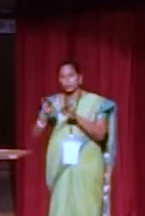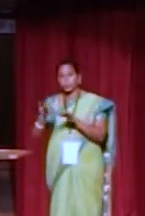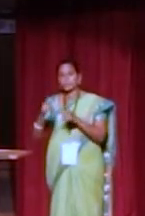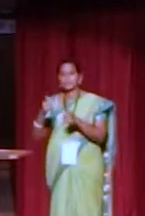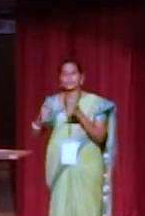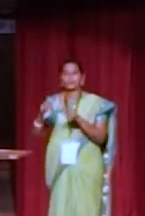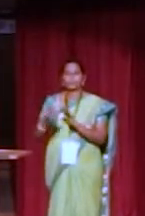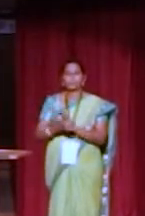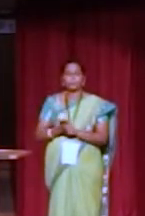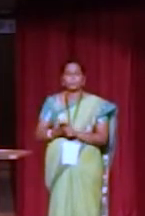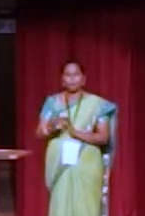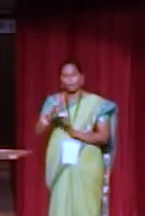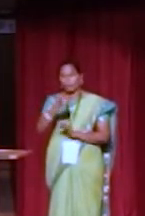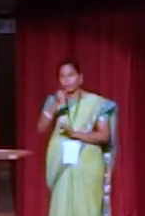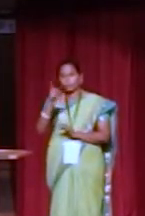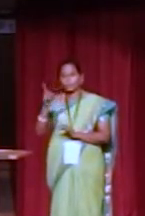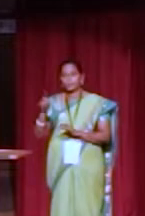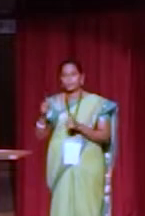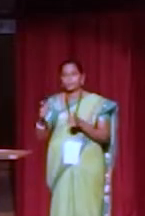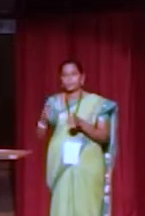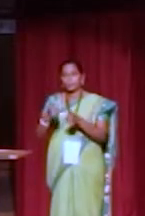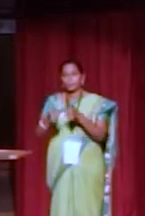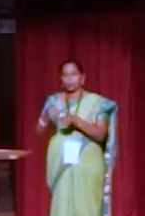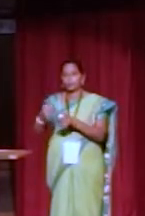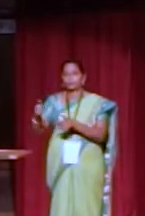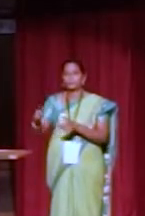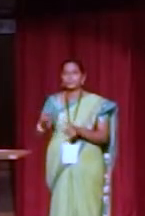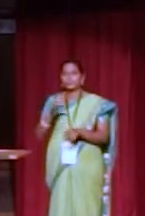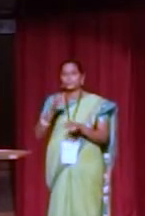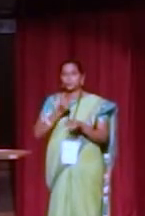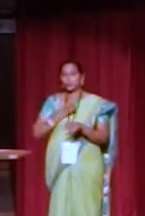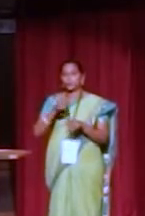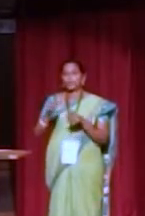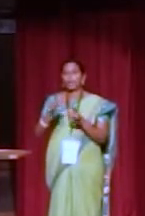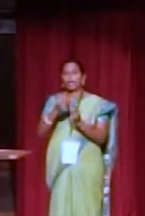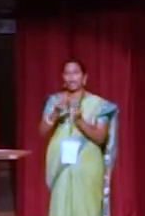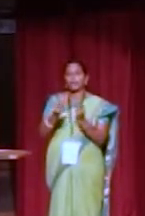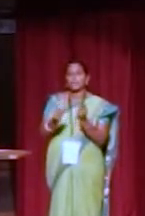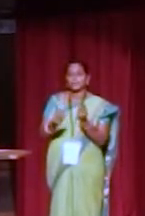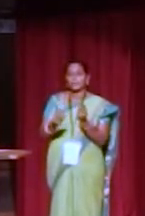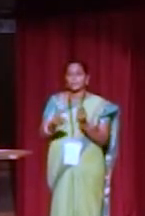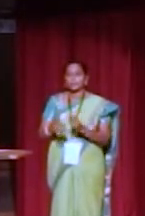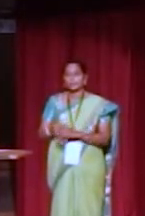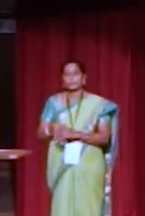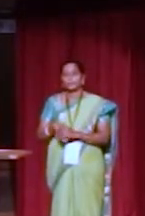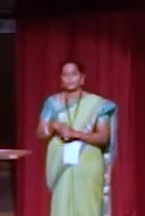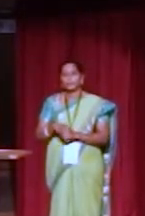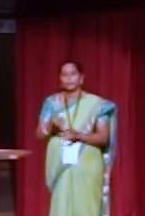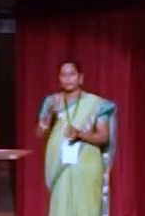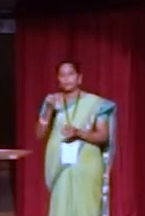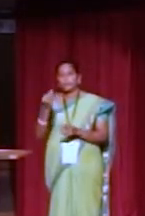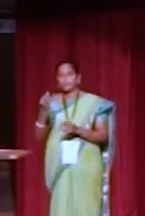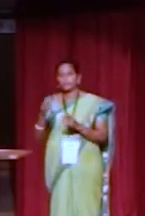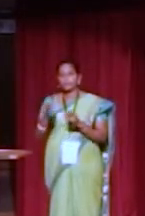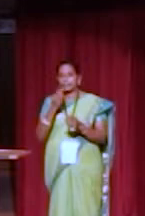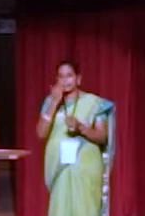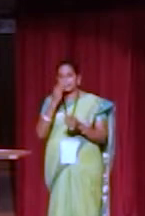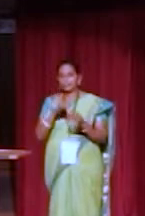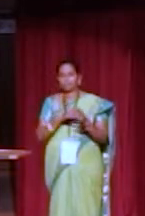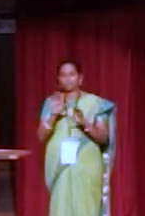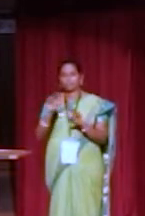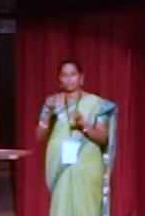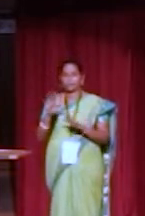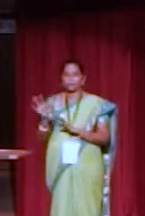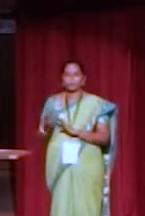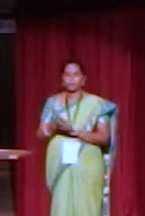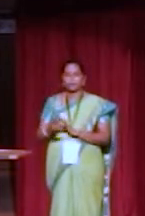kids. And then everybody is in a remote place, they are picking their own cards. Cheating, maybe, but they'll figure out eventually cheating is not that much fun,